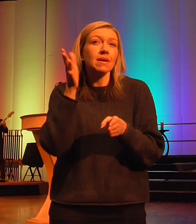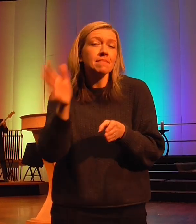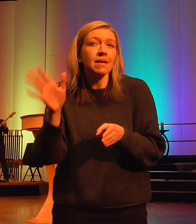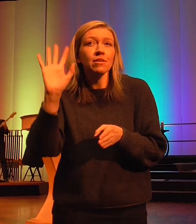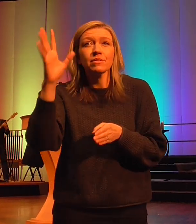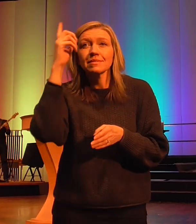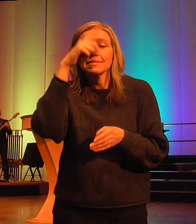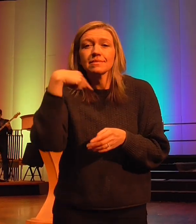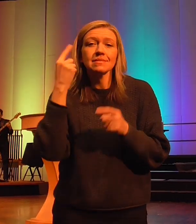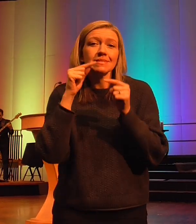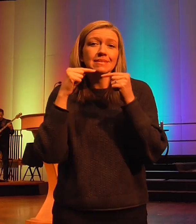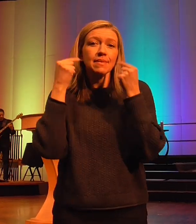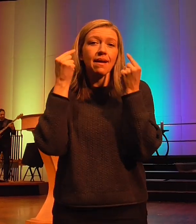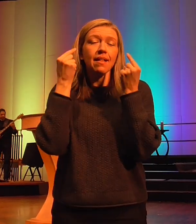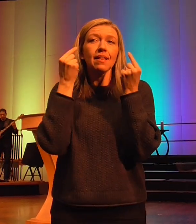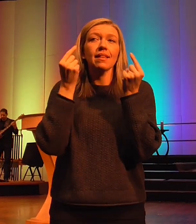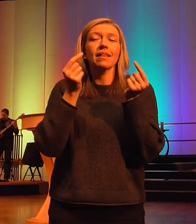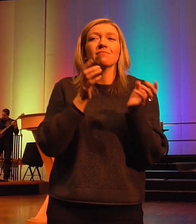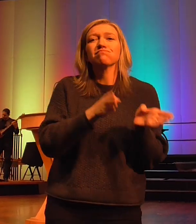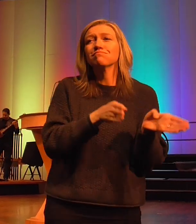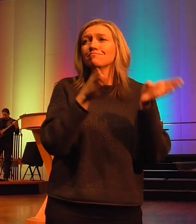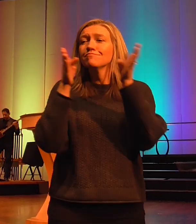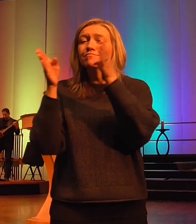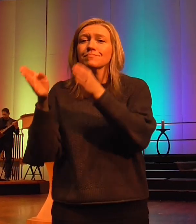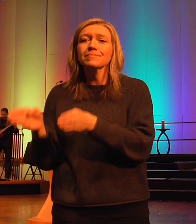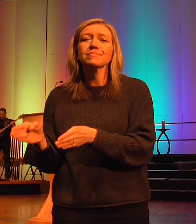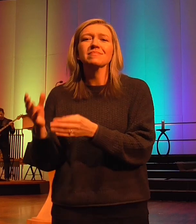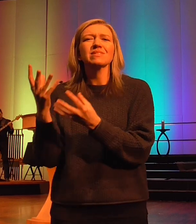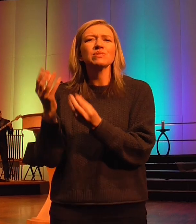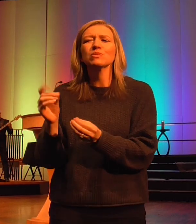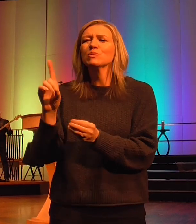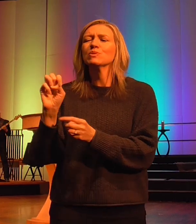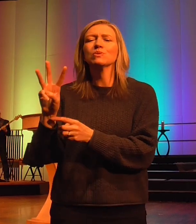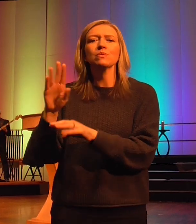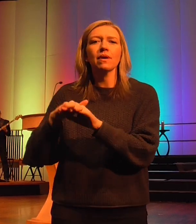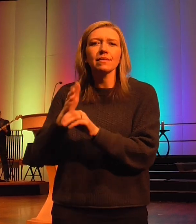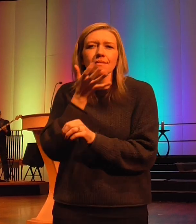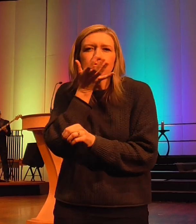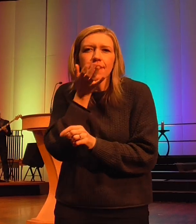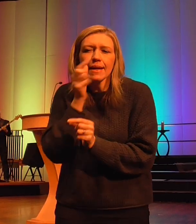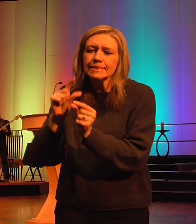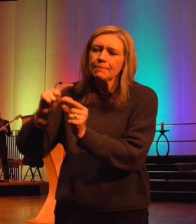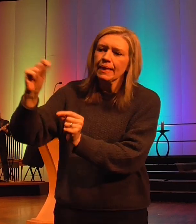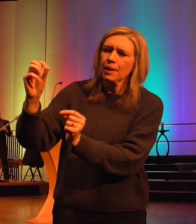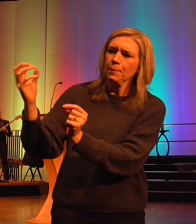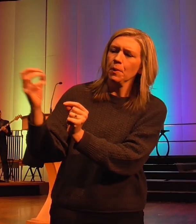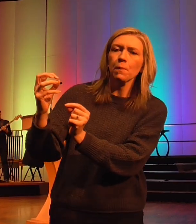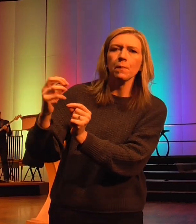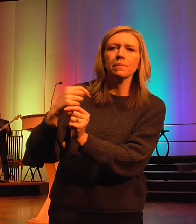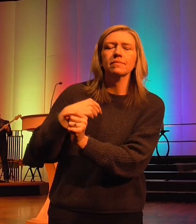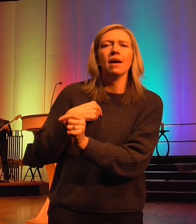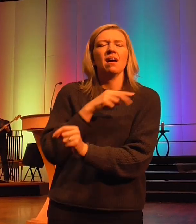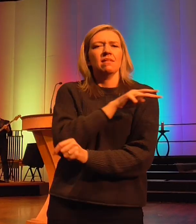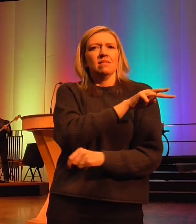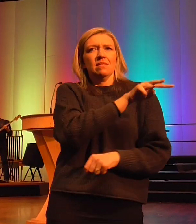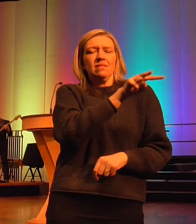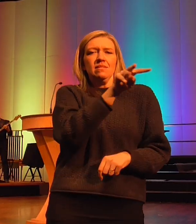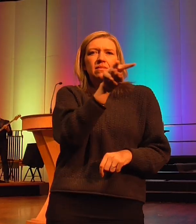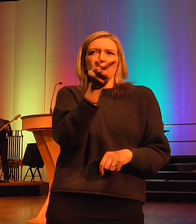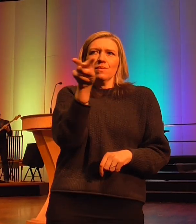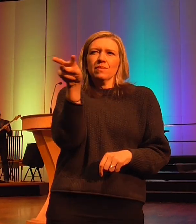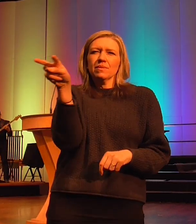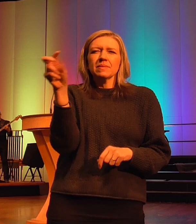face, to the dew on a single blade of grass, I keep seeing in